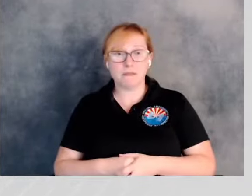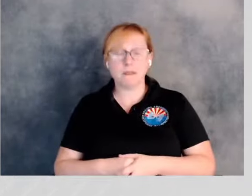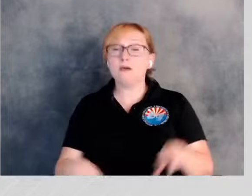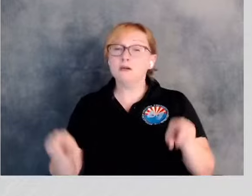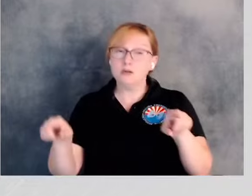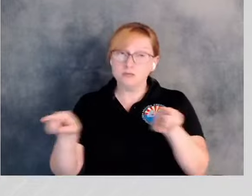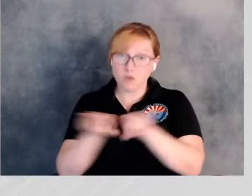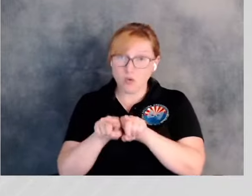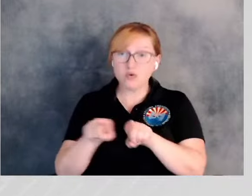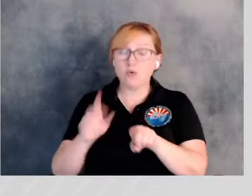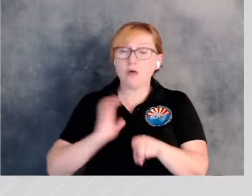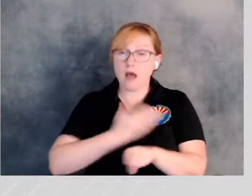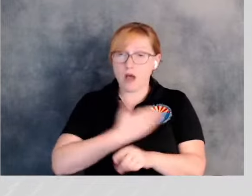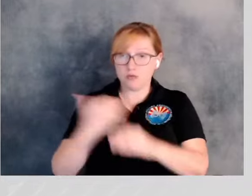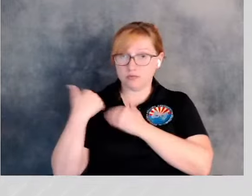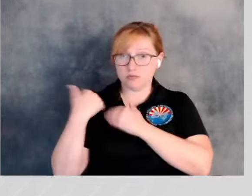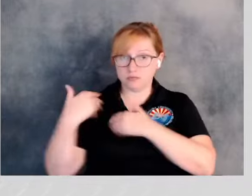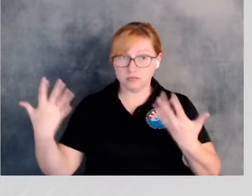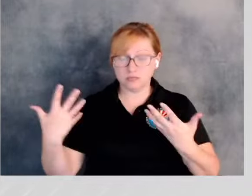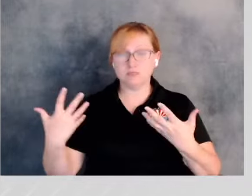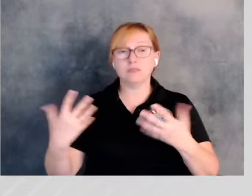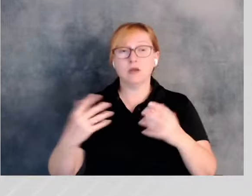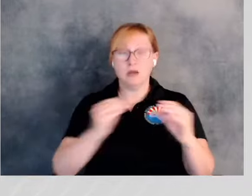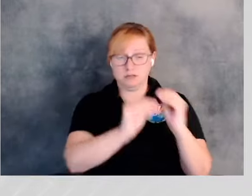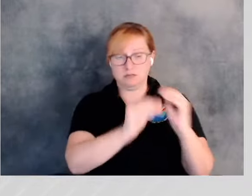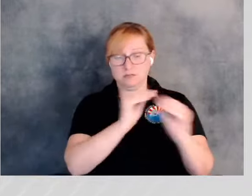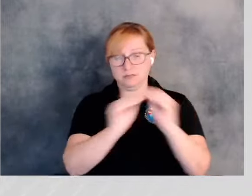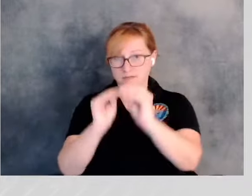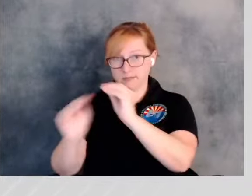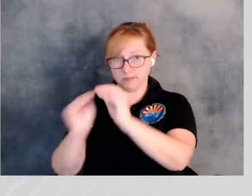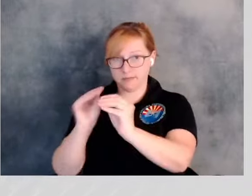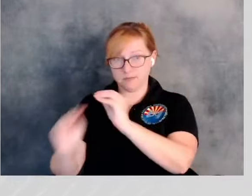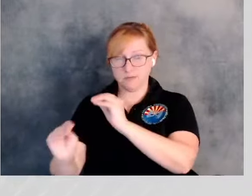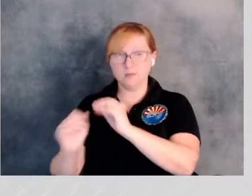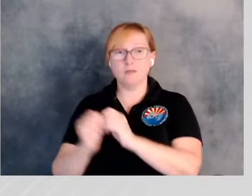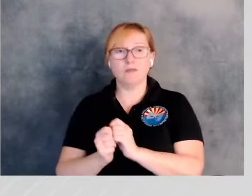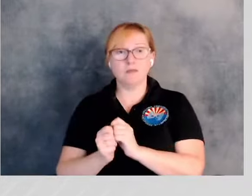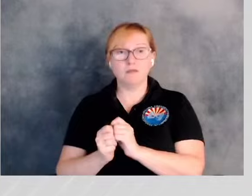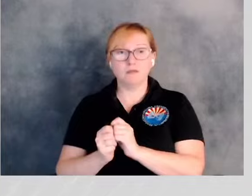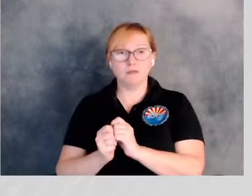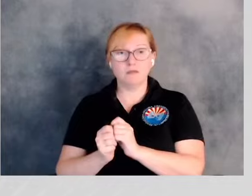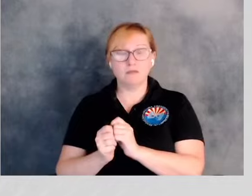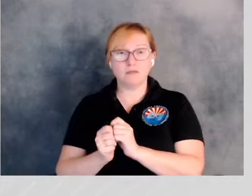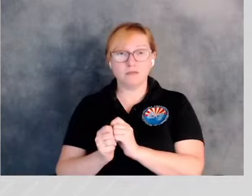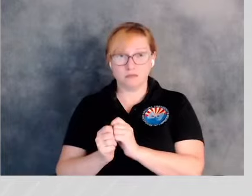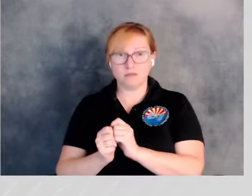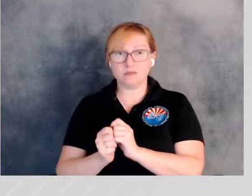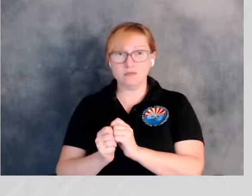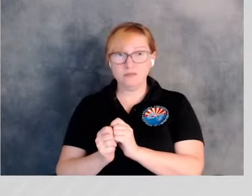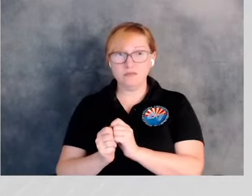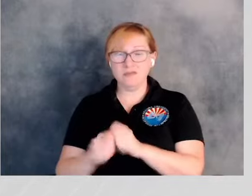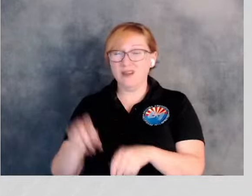was taking on suppression repairs. The fight to corral a 132,000 acre